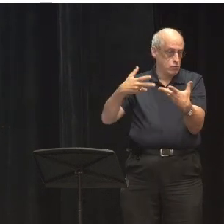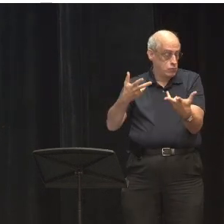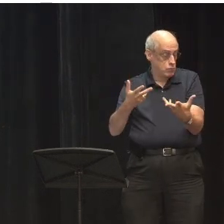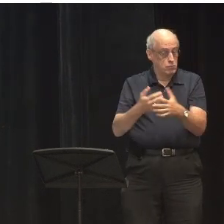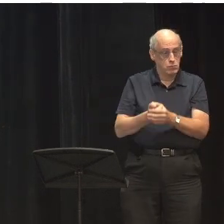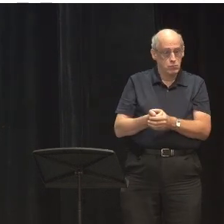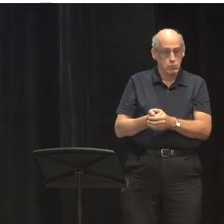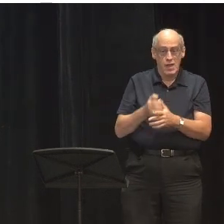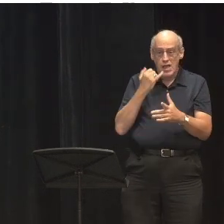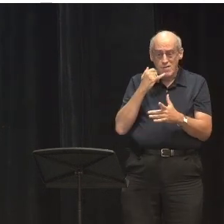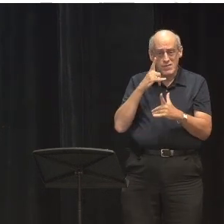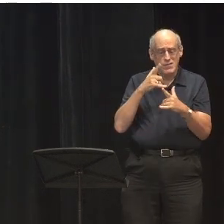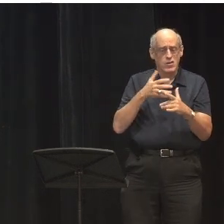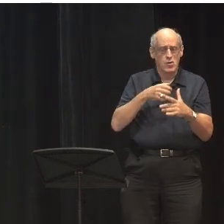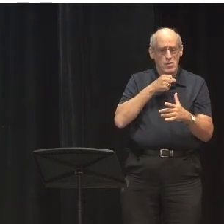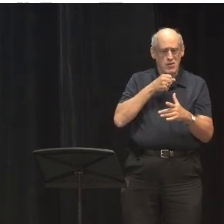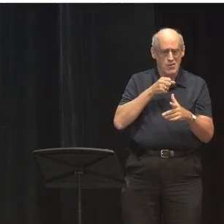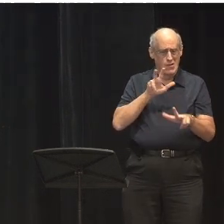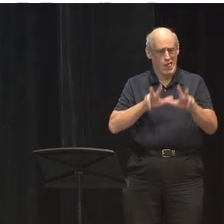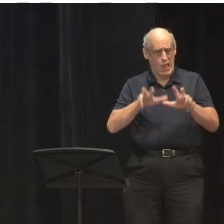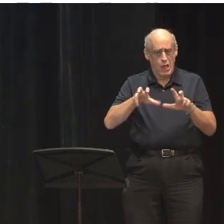your microphone if you have a challenge with it.